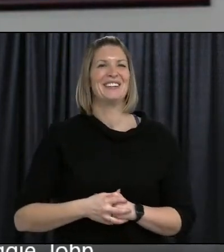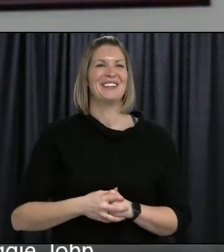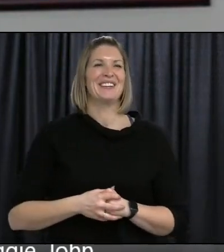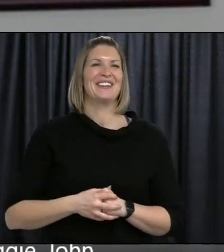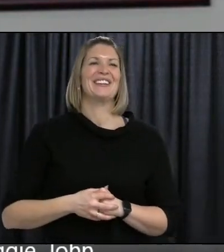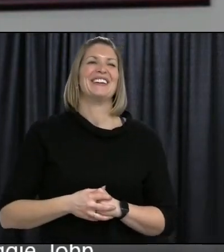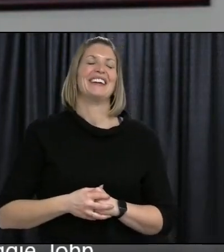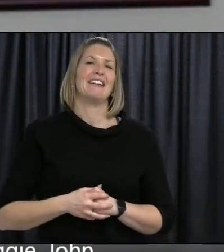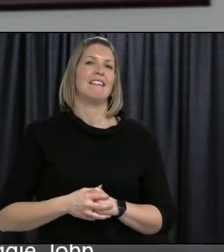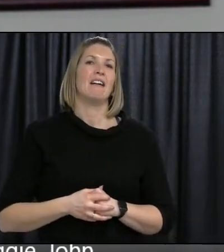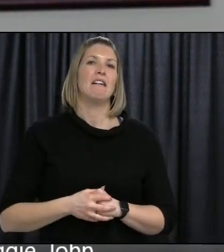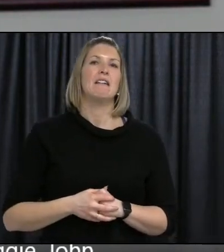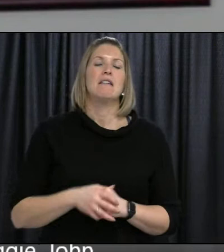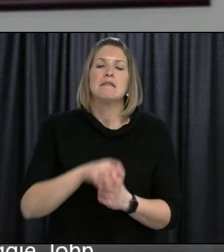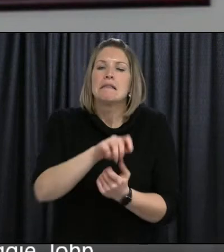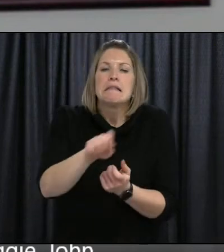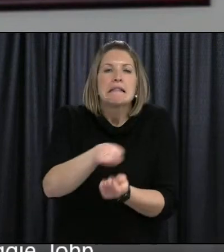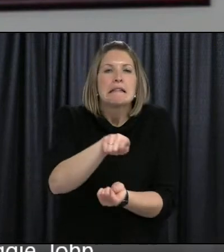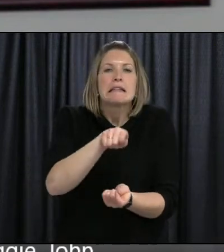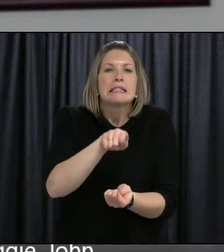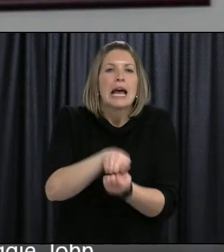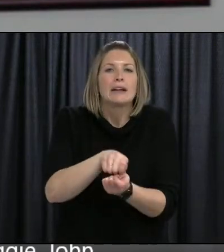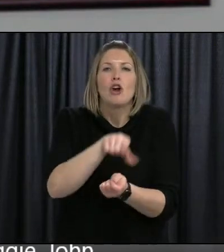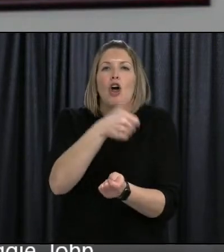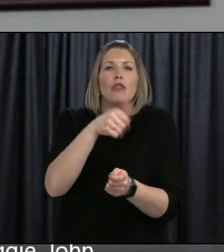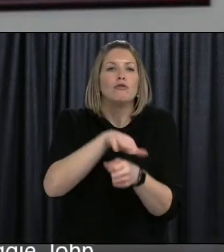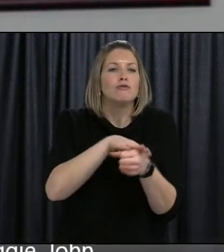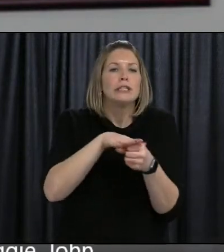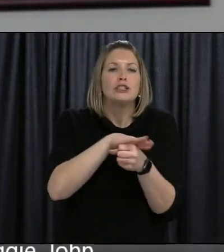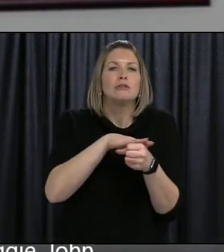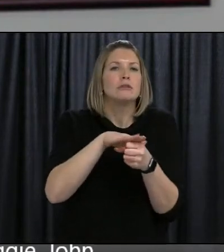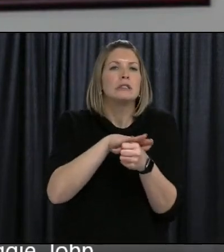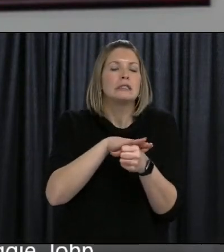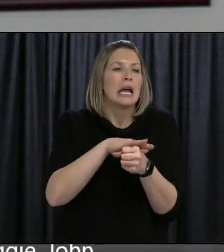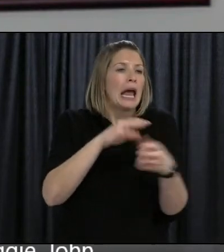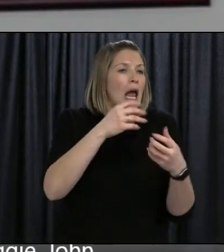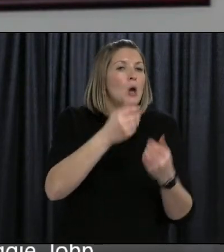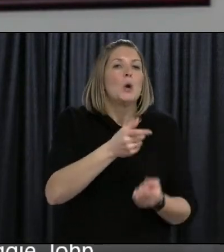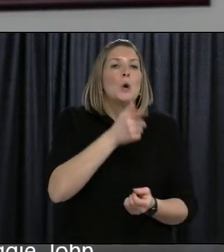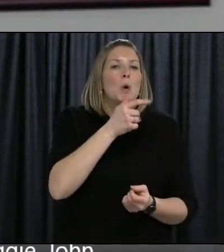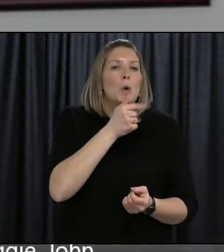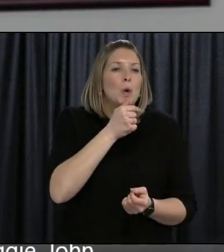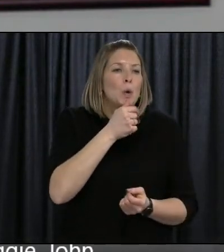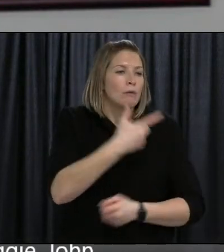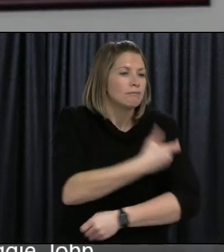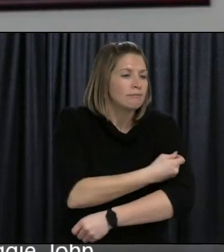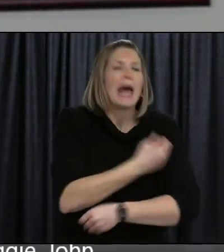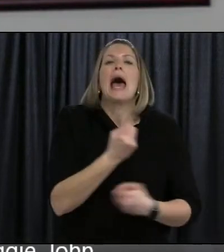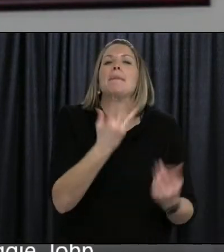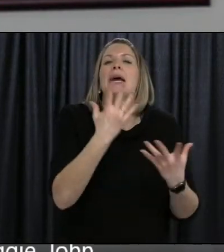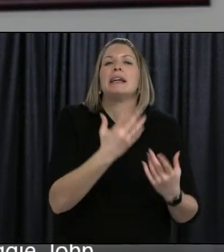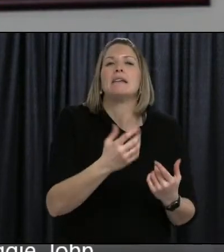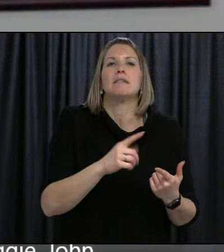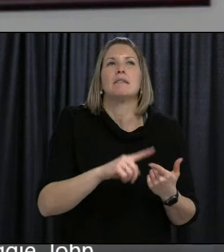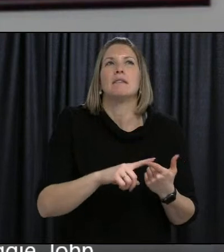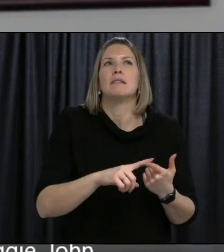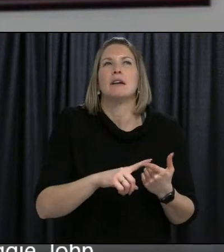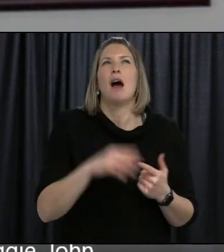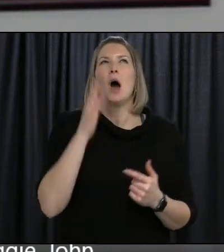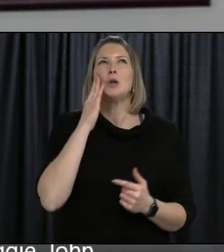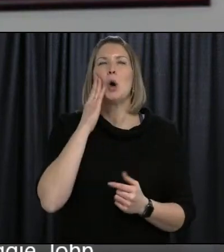Yeah, I don't have the denominator for the other regional health authorities for sure, Peter. I do know that Central have given just